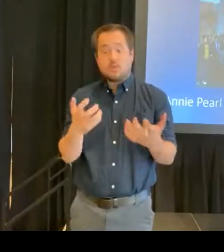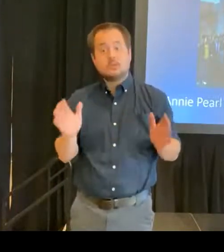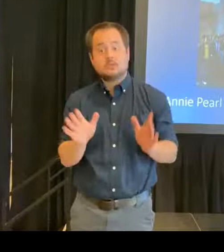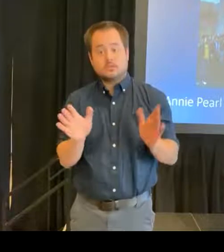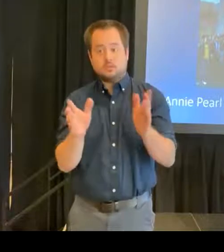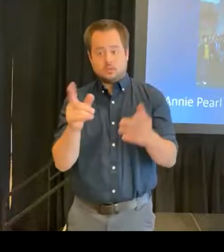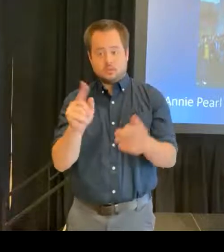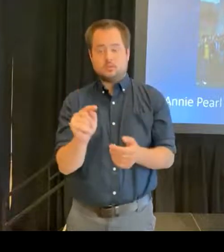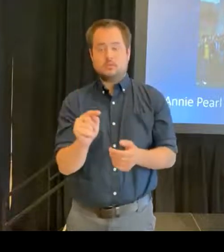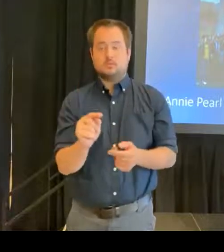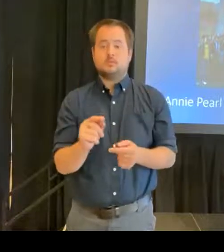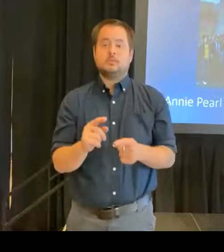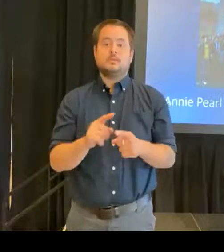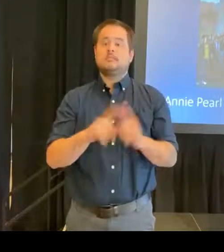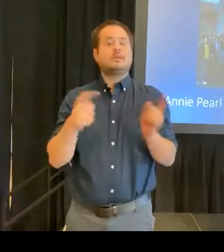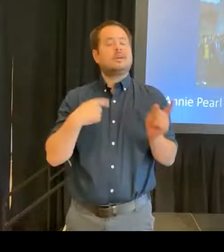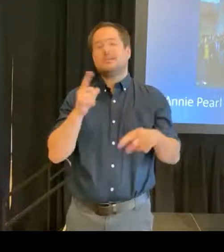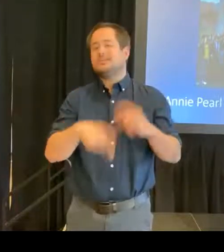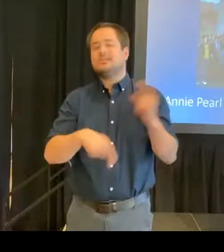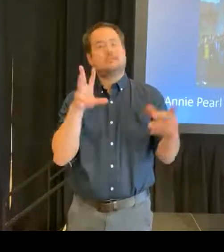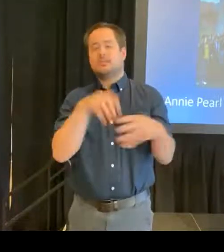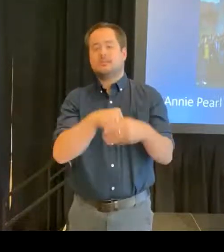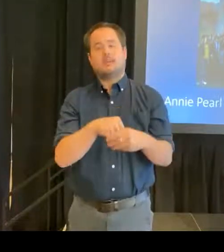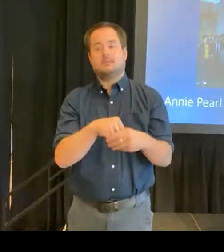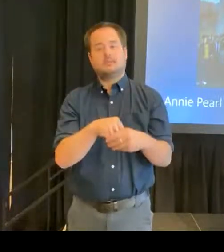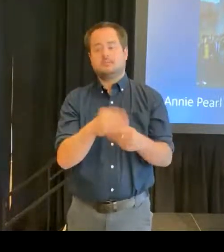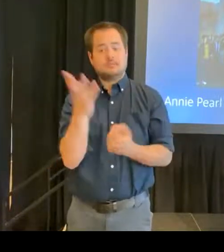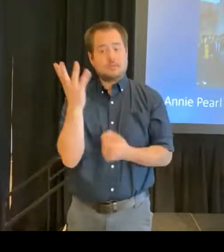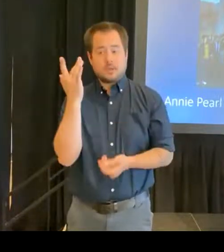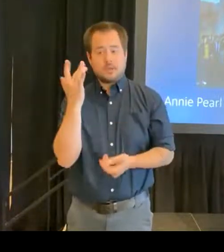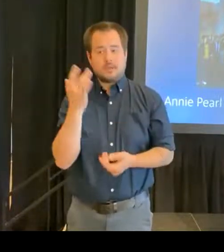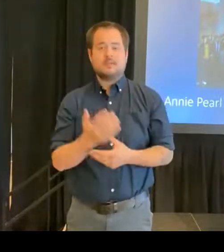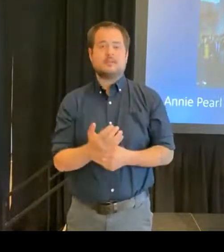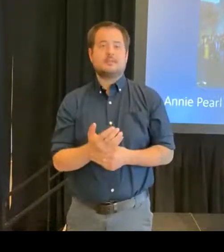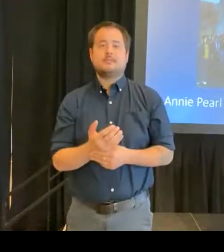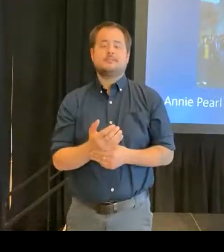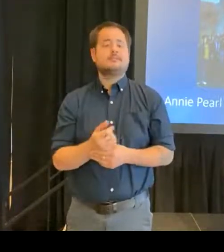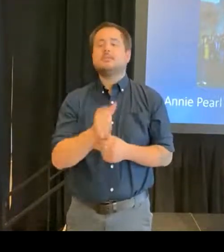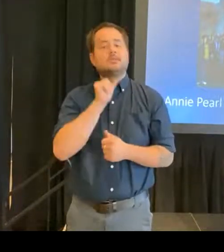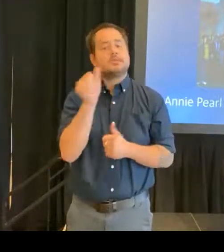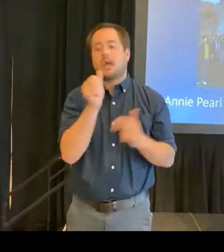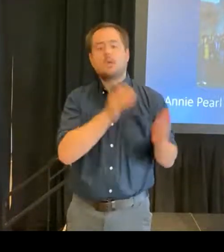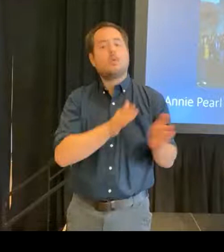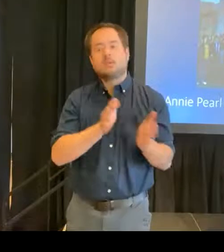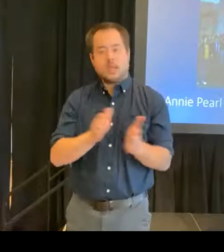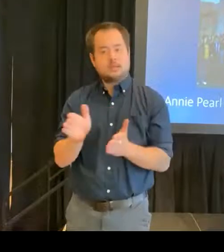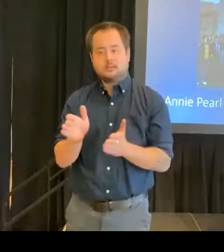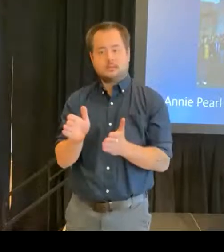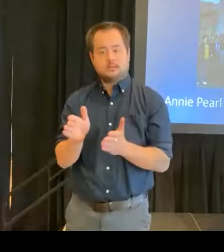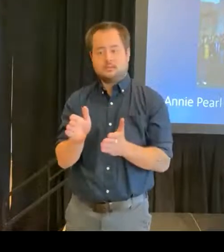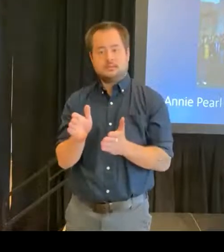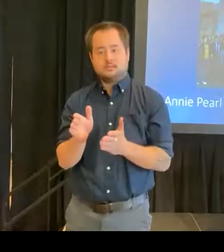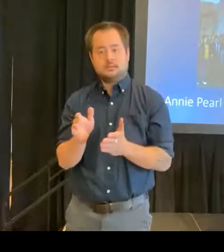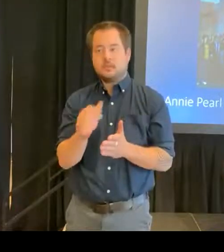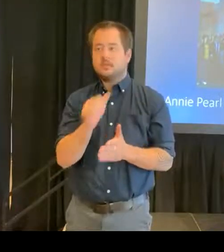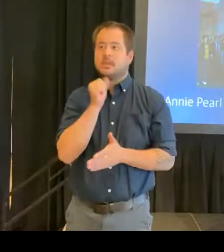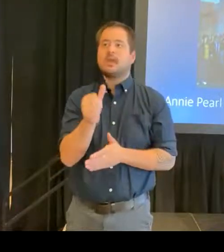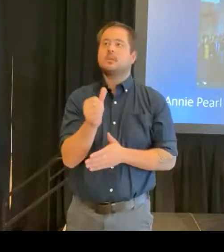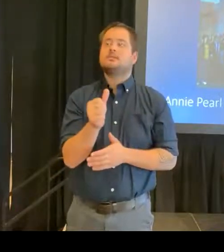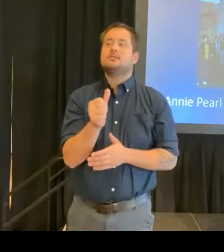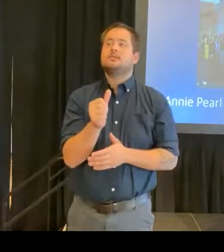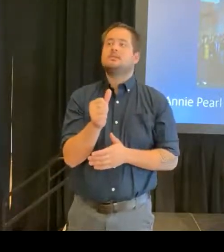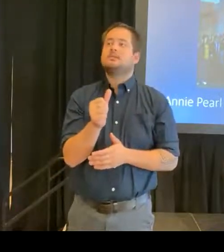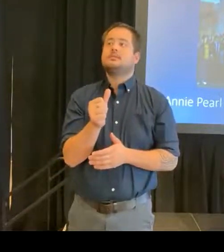something, but I couldn't get involved in that. You know what? It was not organized and it was not